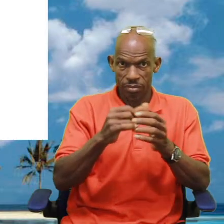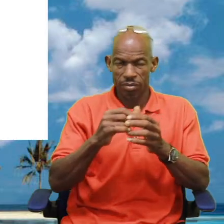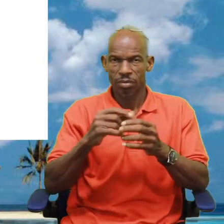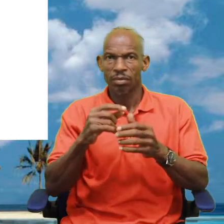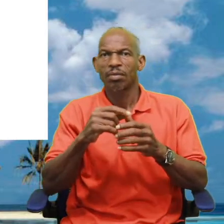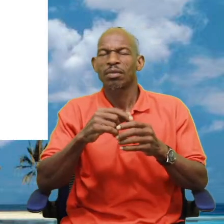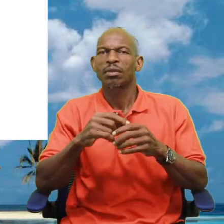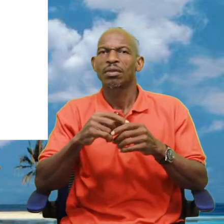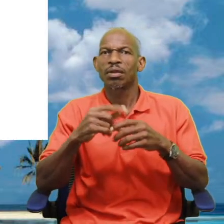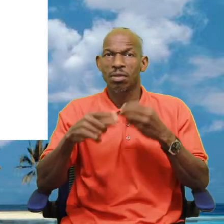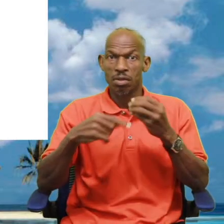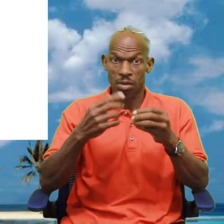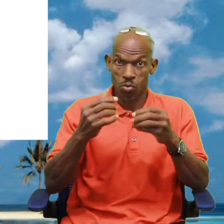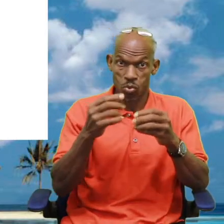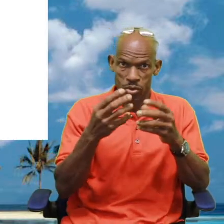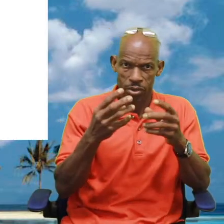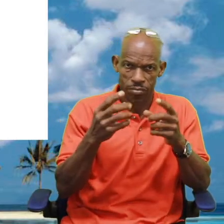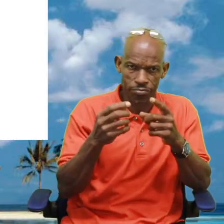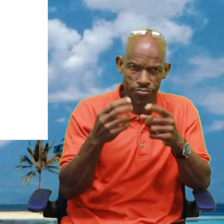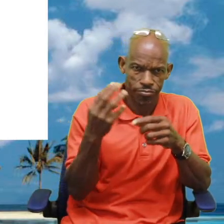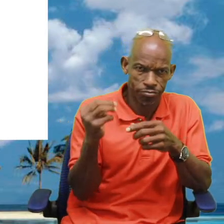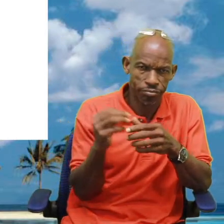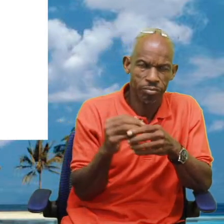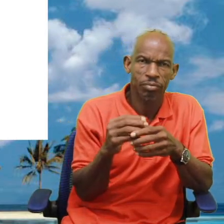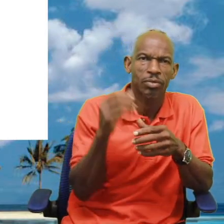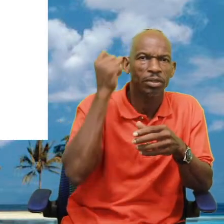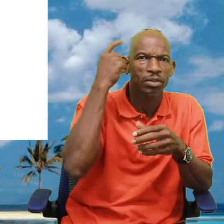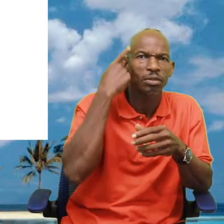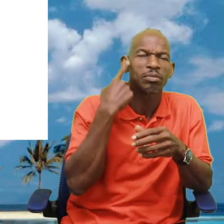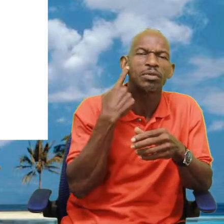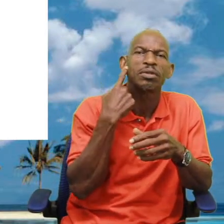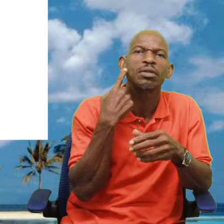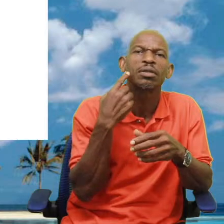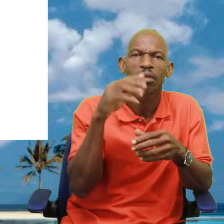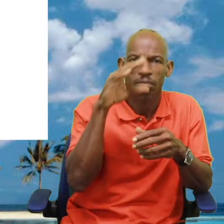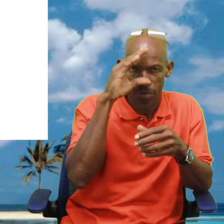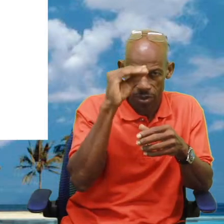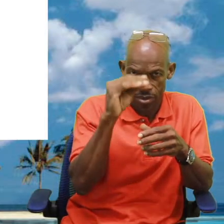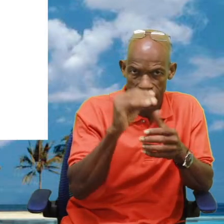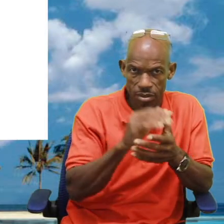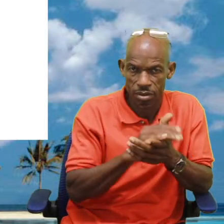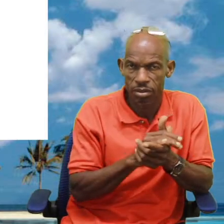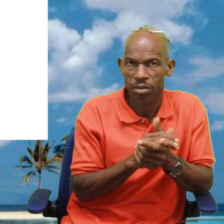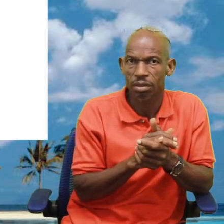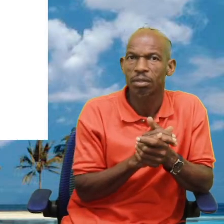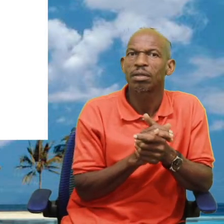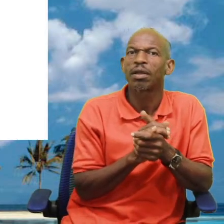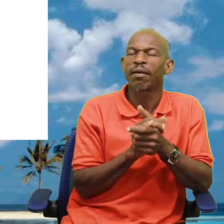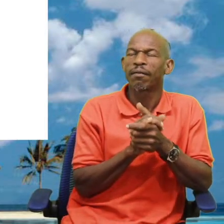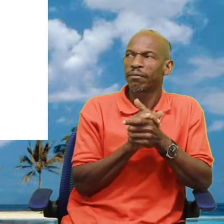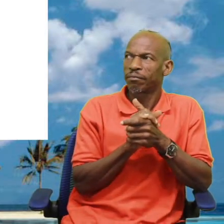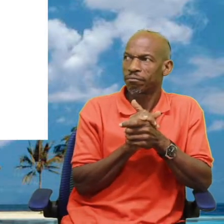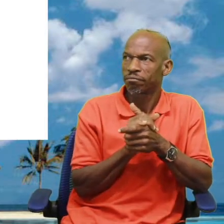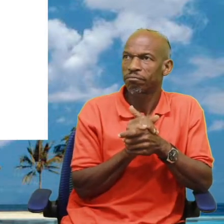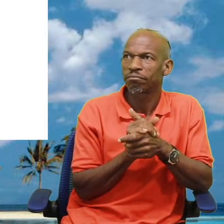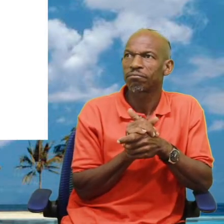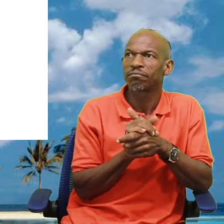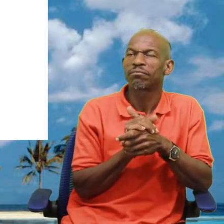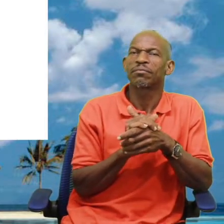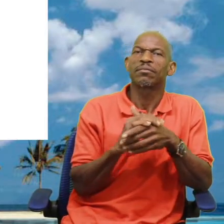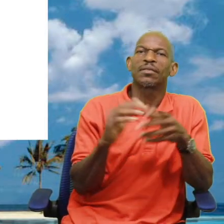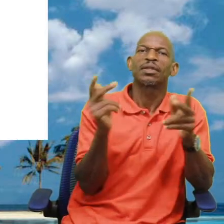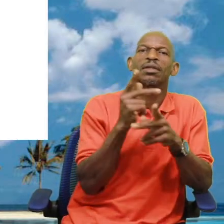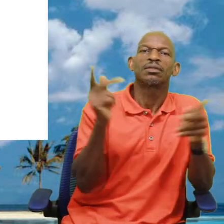adjectives to describe this doctor. Yes, Bricky. So he's a man. I'm seeing a lot of people. I've seen Kenton waving